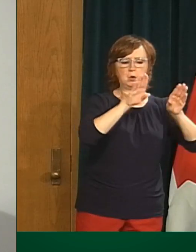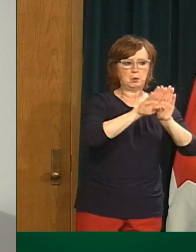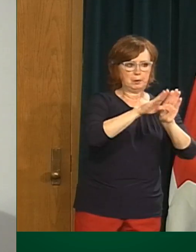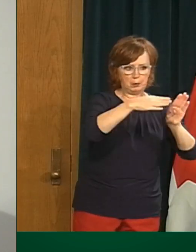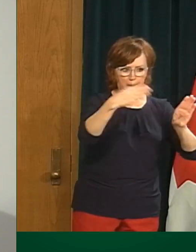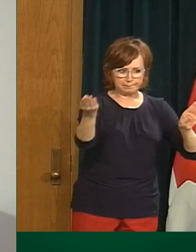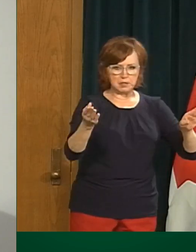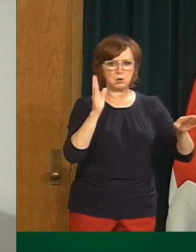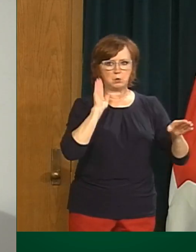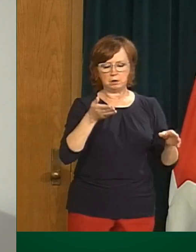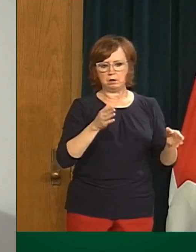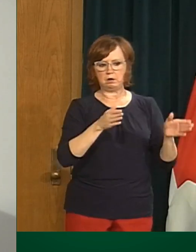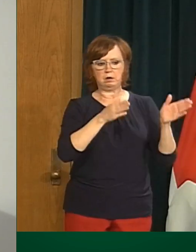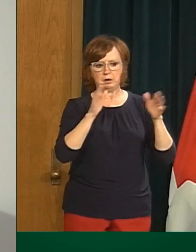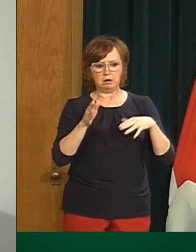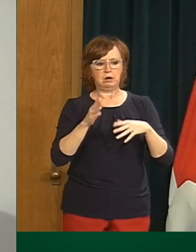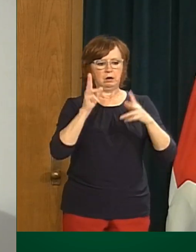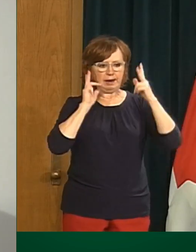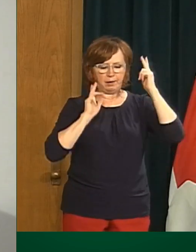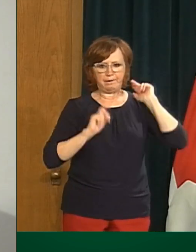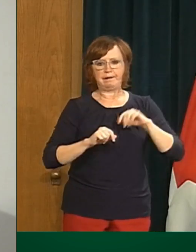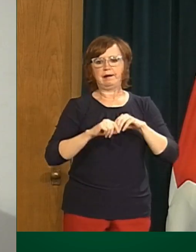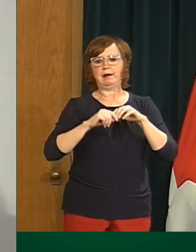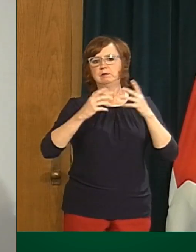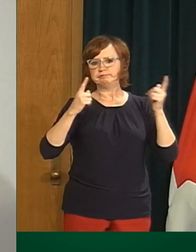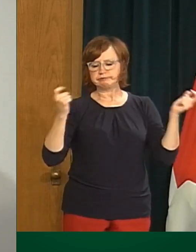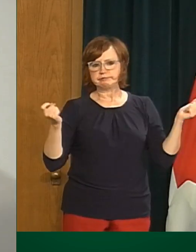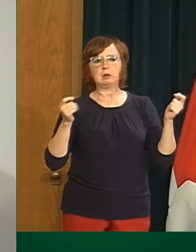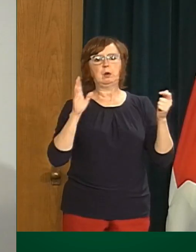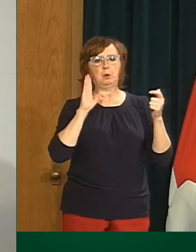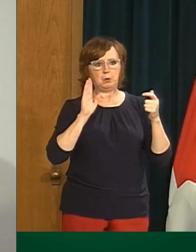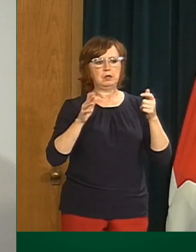to reduce transmission in those settings.